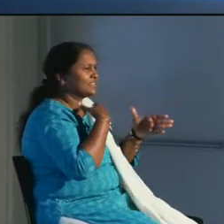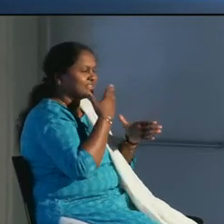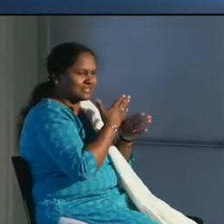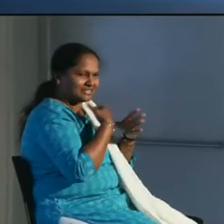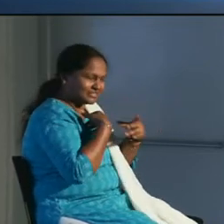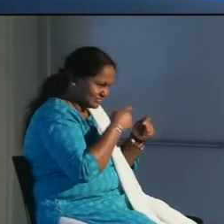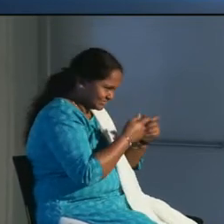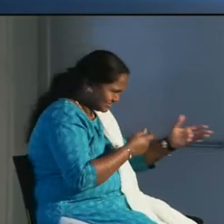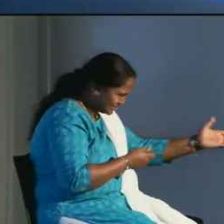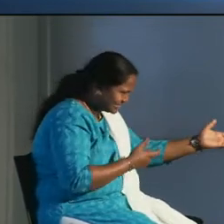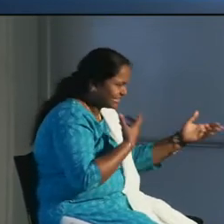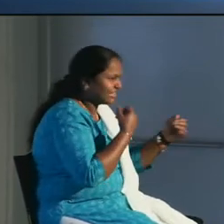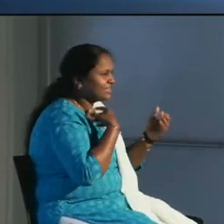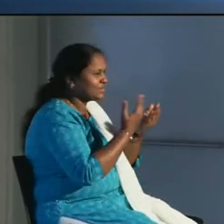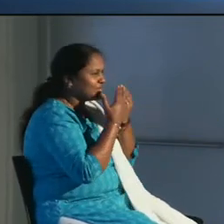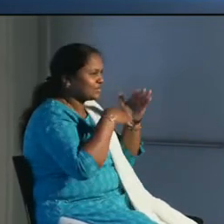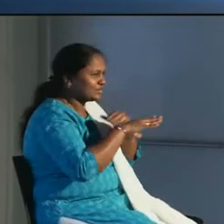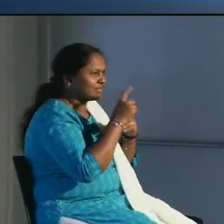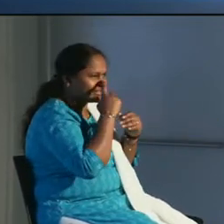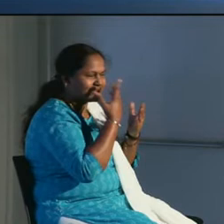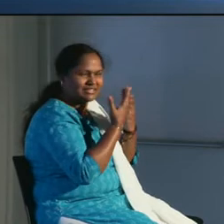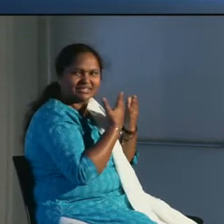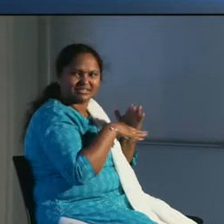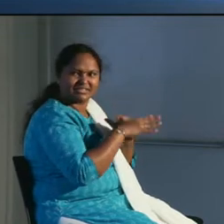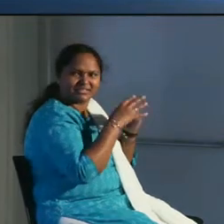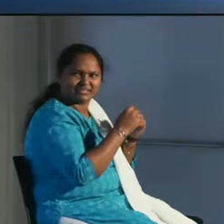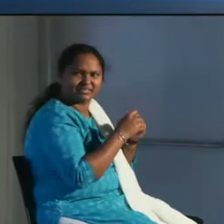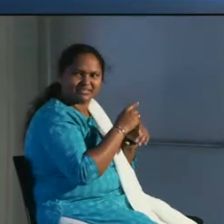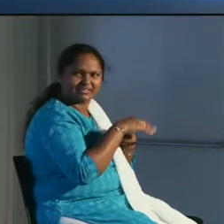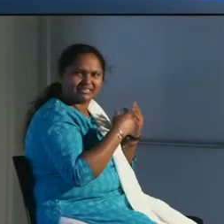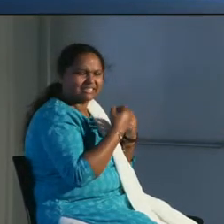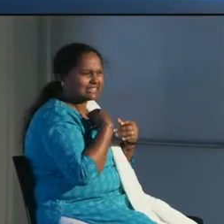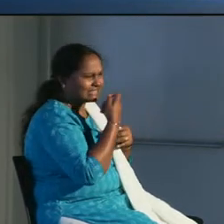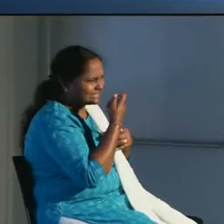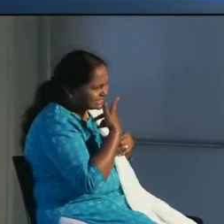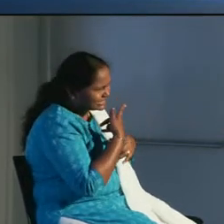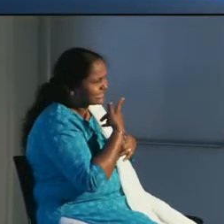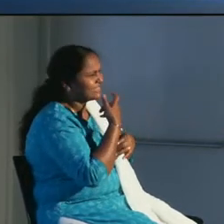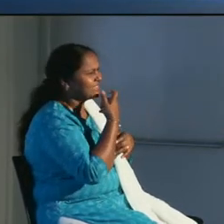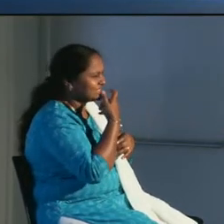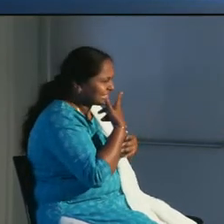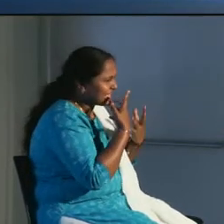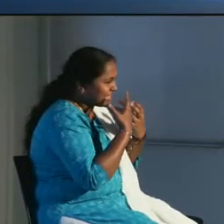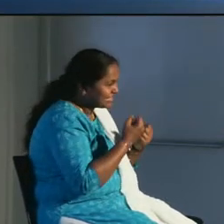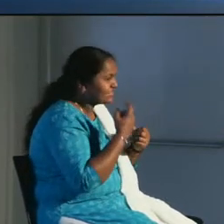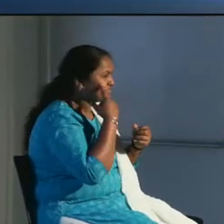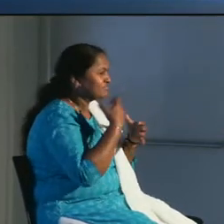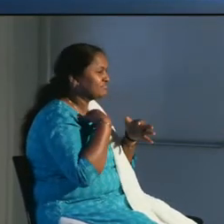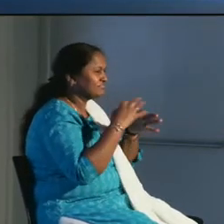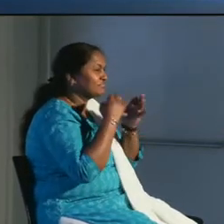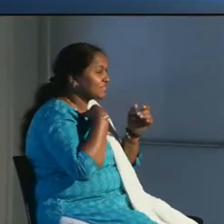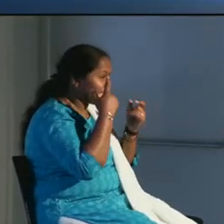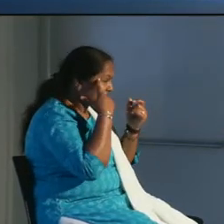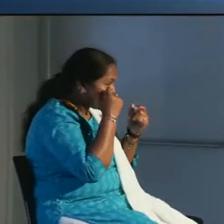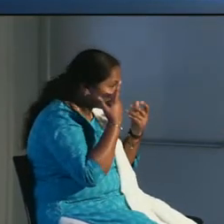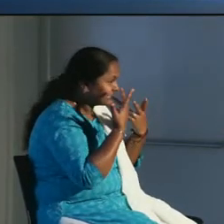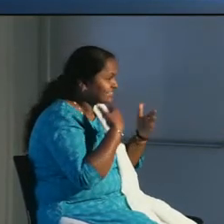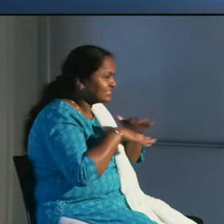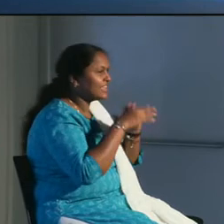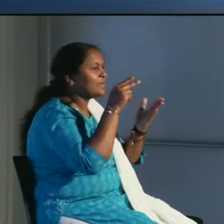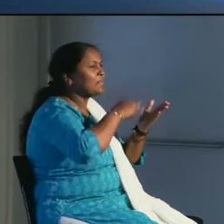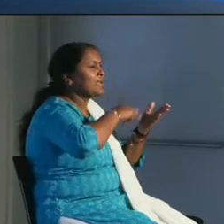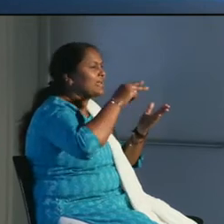here. Or a school girl would go by and, just smile and smirk at me. And so I'm just standing there and